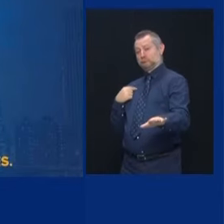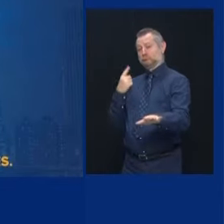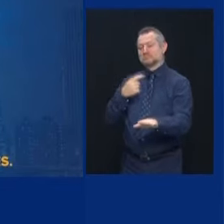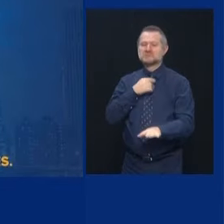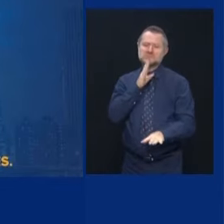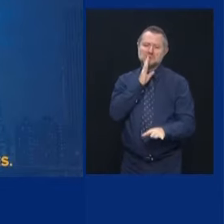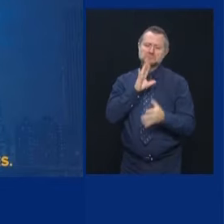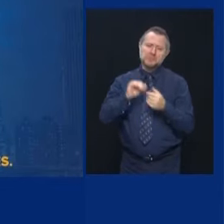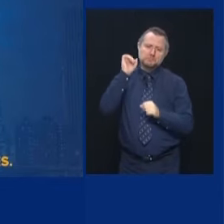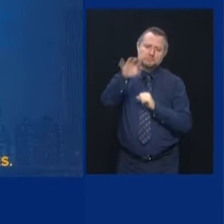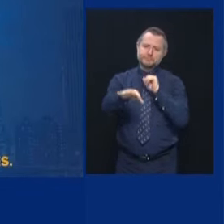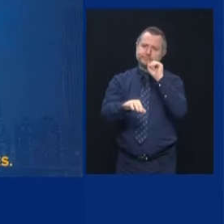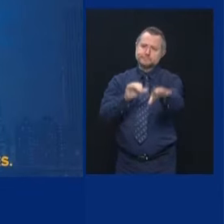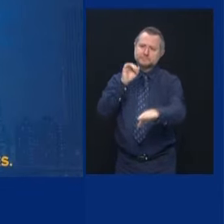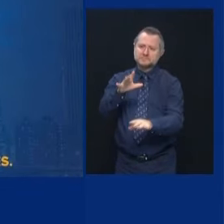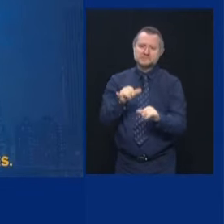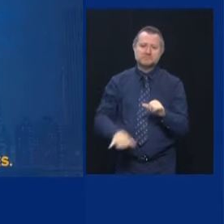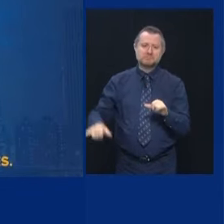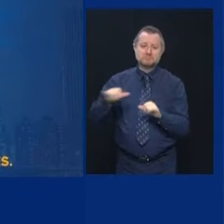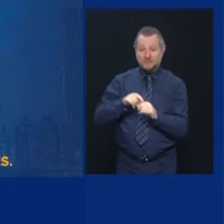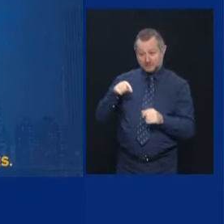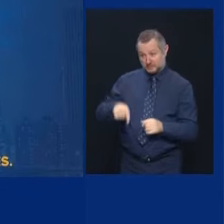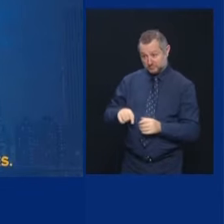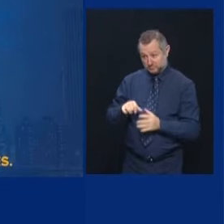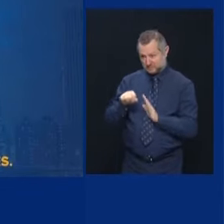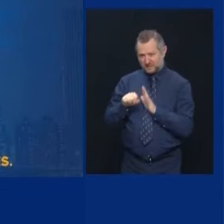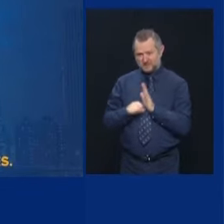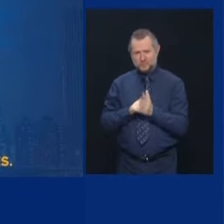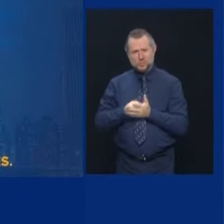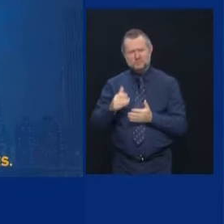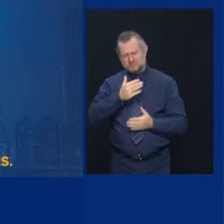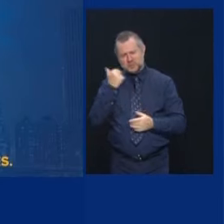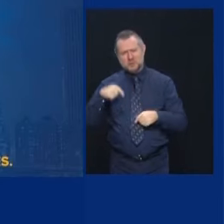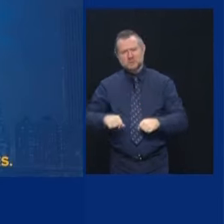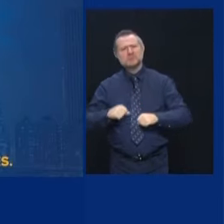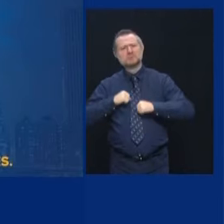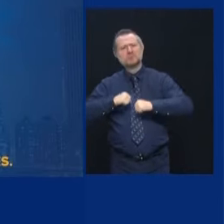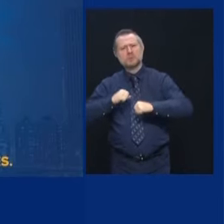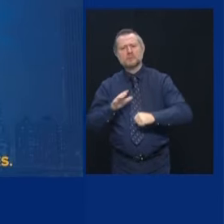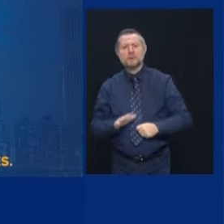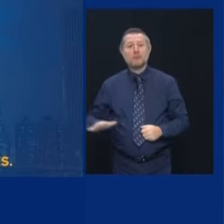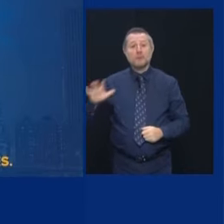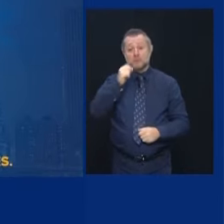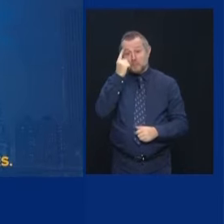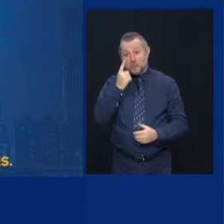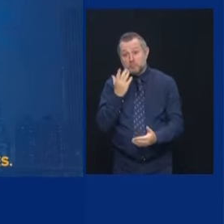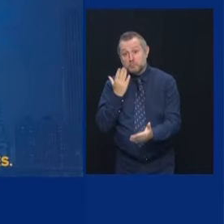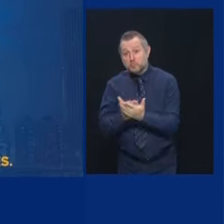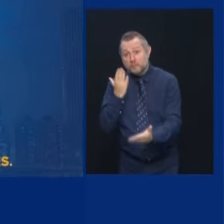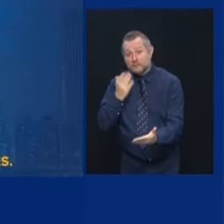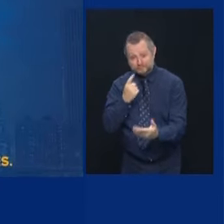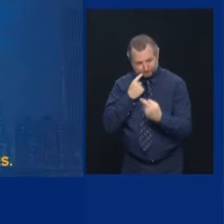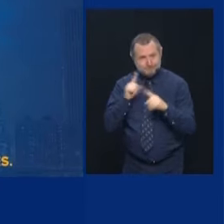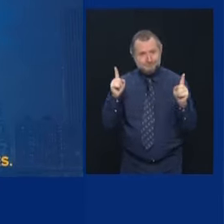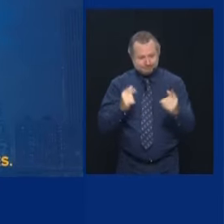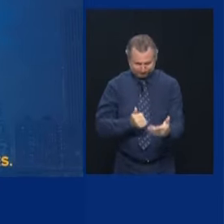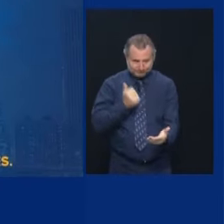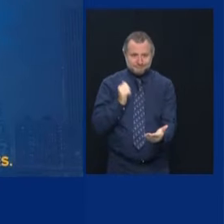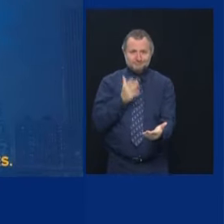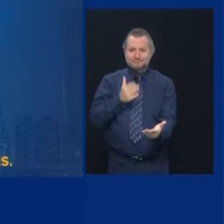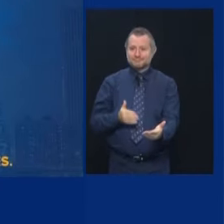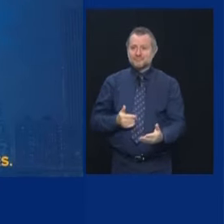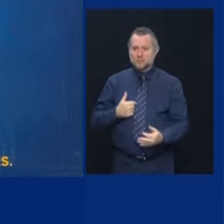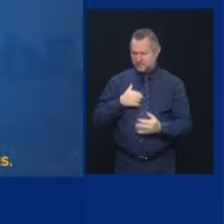been bullish on this. And it has worked. It's worked. It's not like I'm putting forth a proposition.